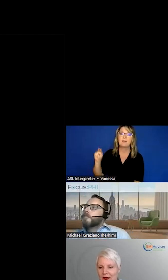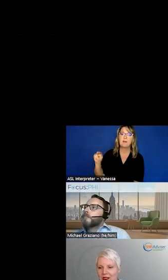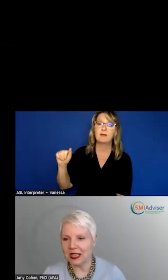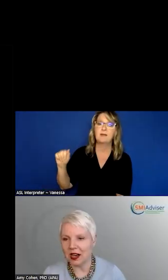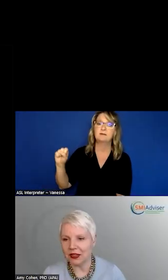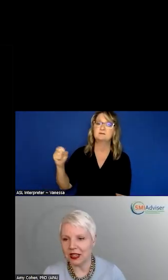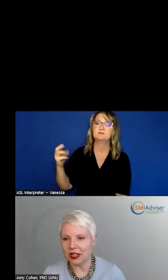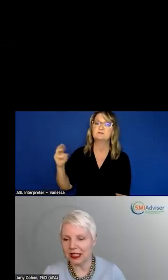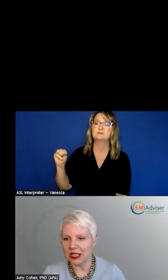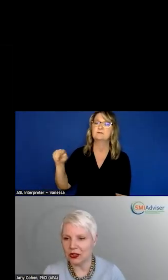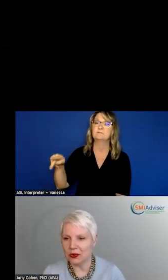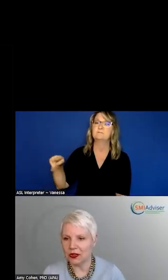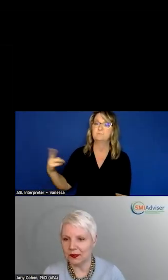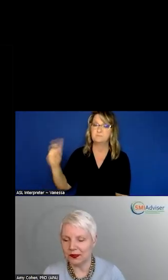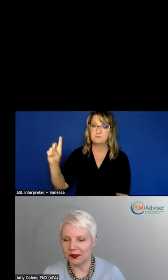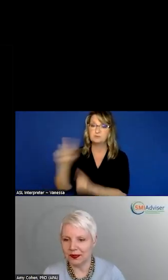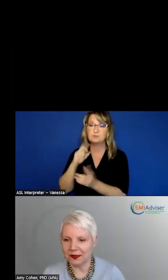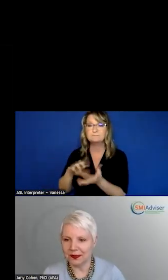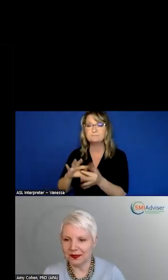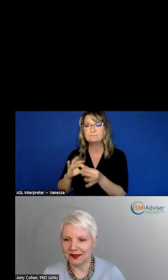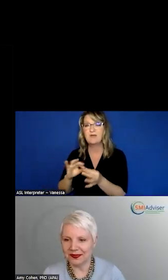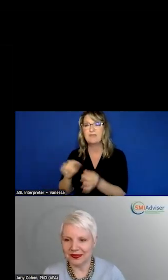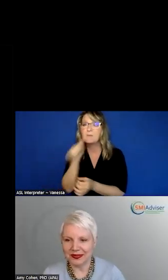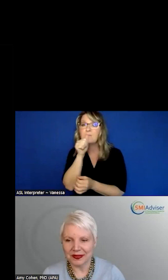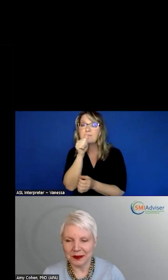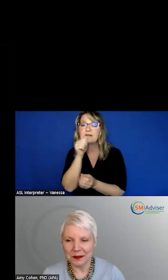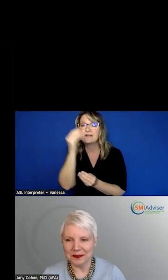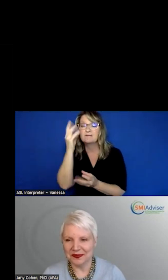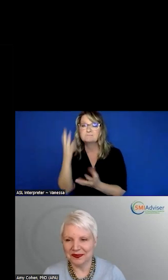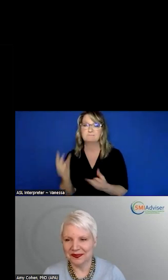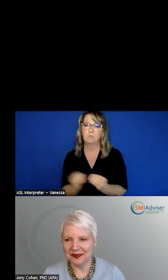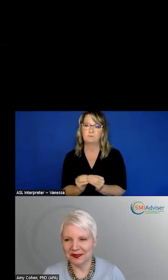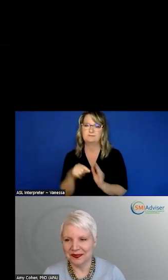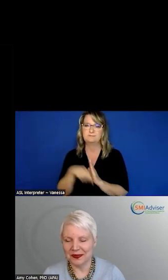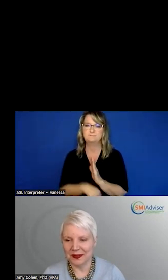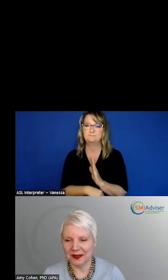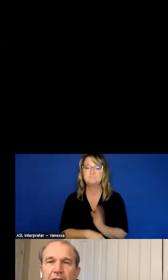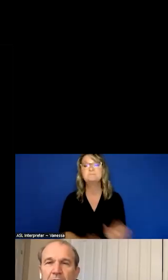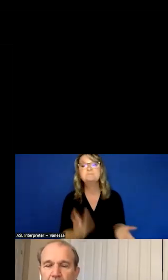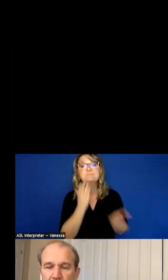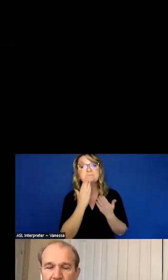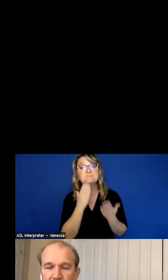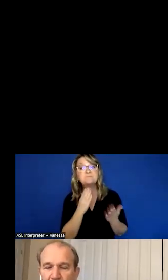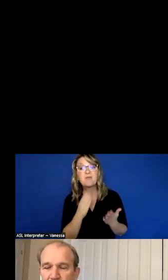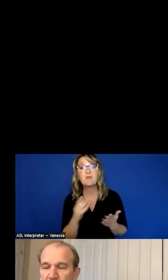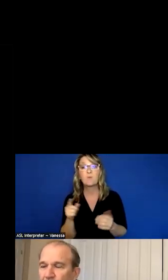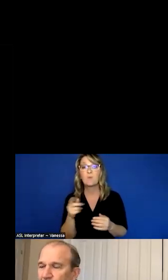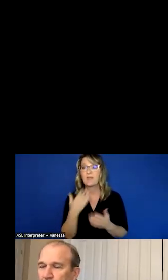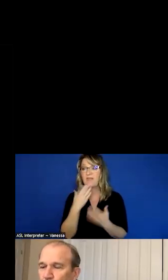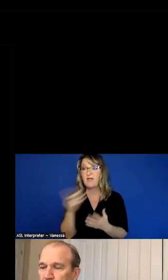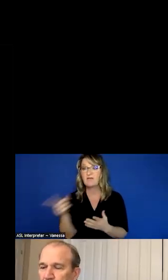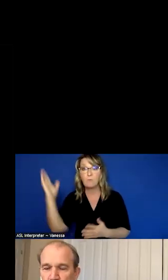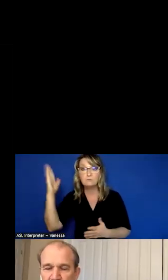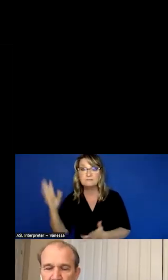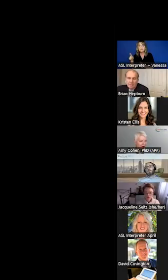these privacy and confidentiality issues. Thank you, Amy. And thank you to Jacqueline and Michael. This is